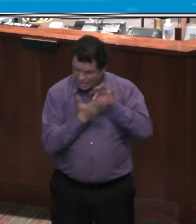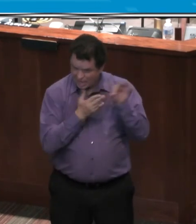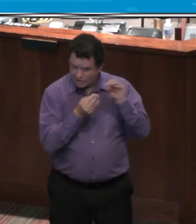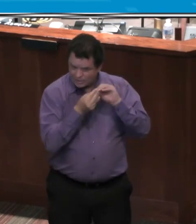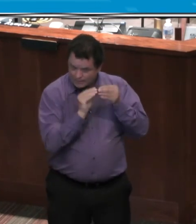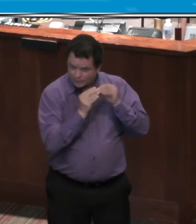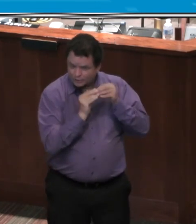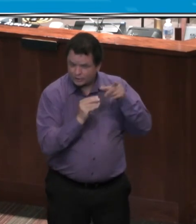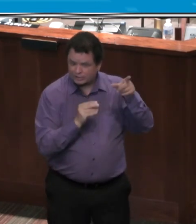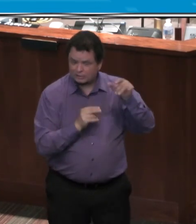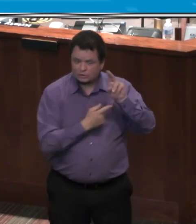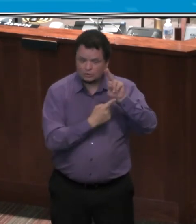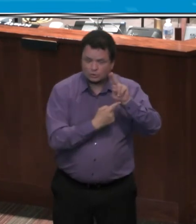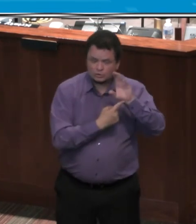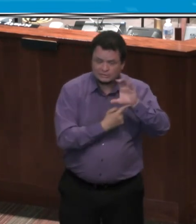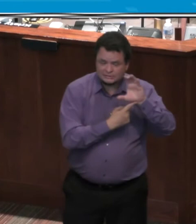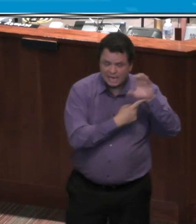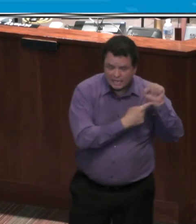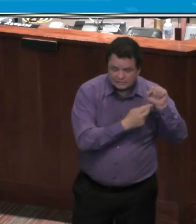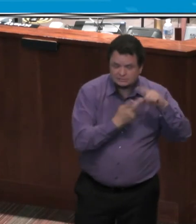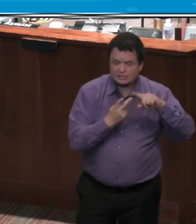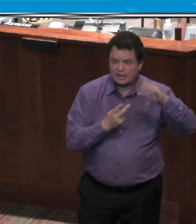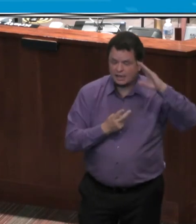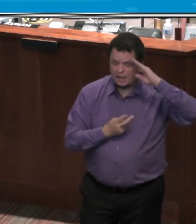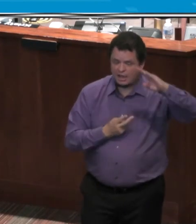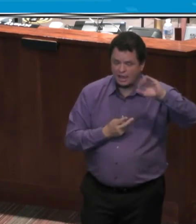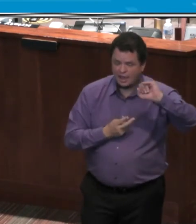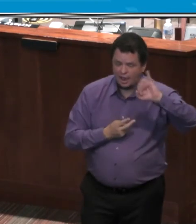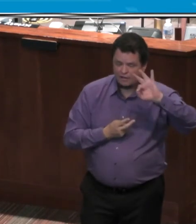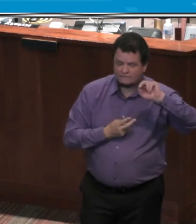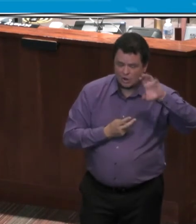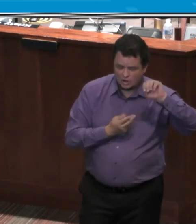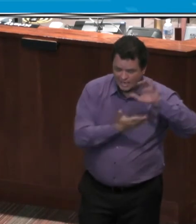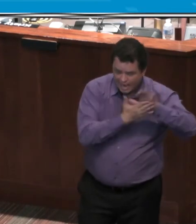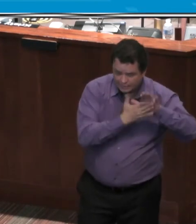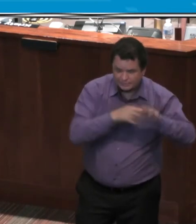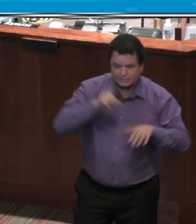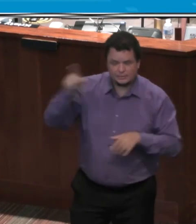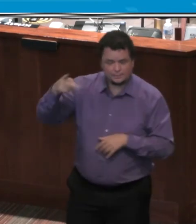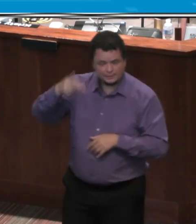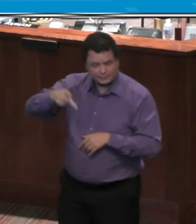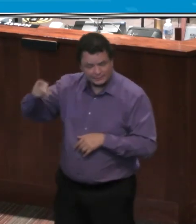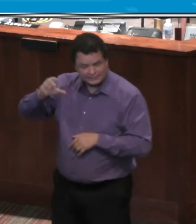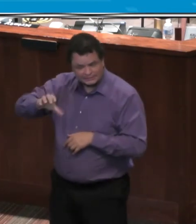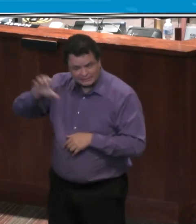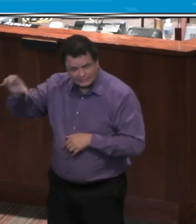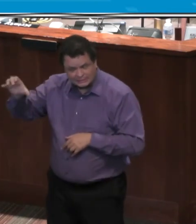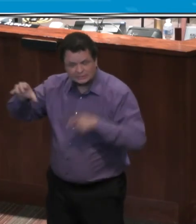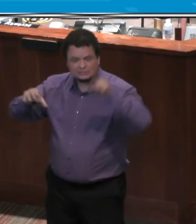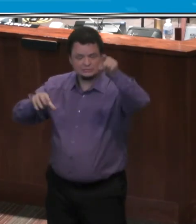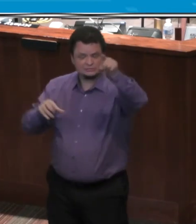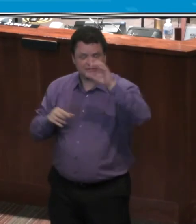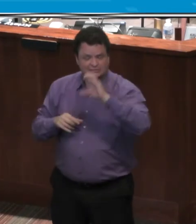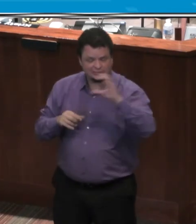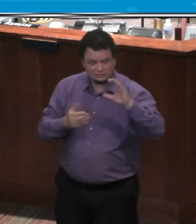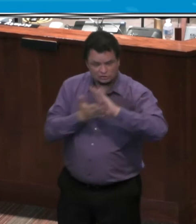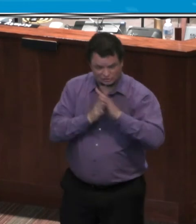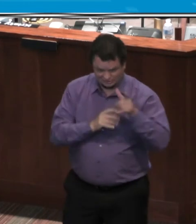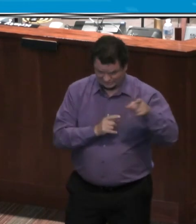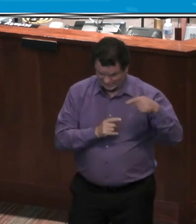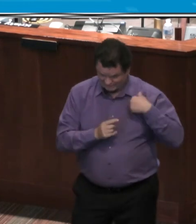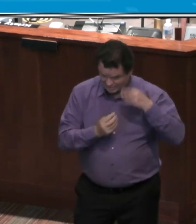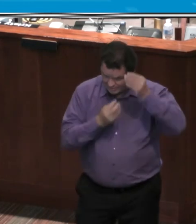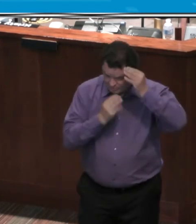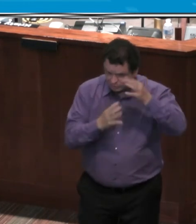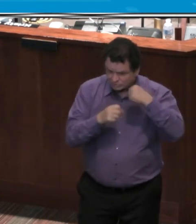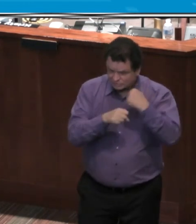Academy, and Colorado College? Yes, I would say that as cases accrue and information accrues